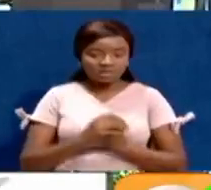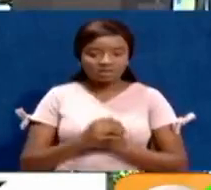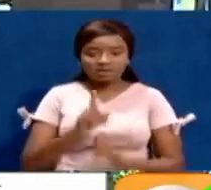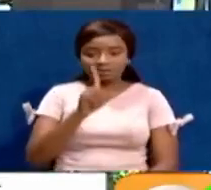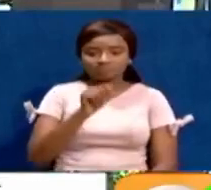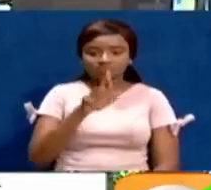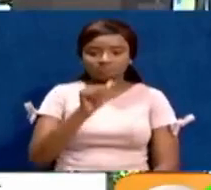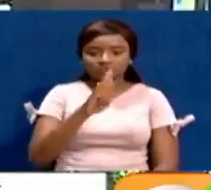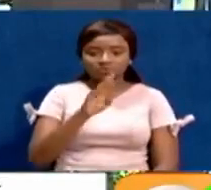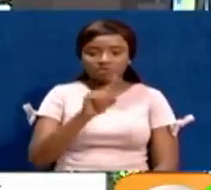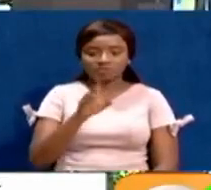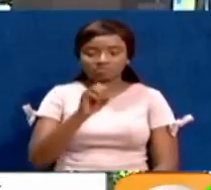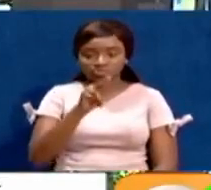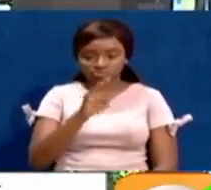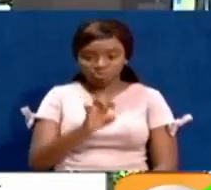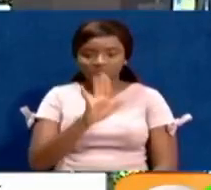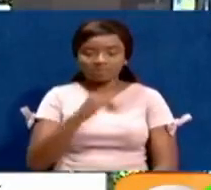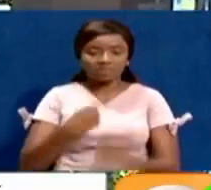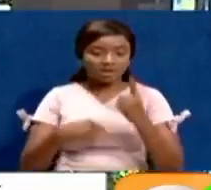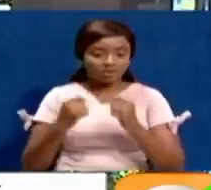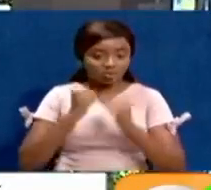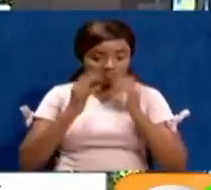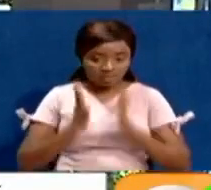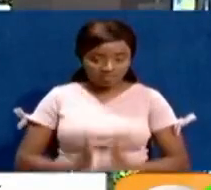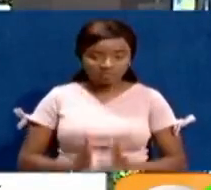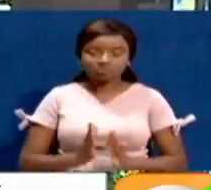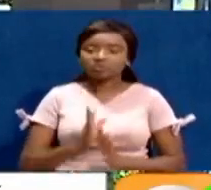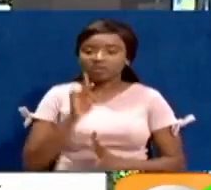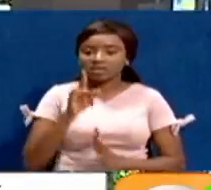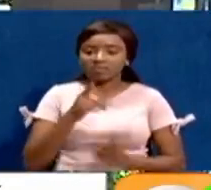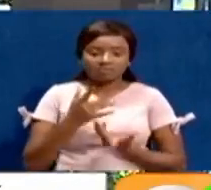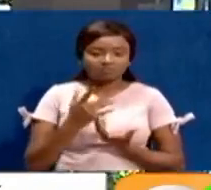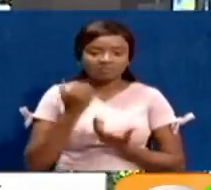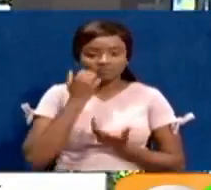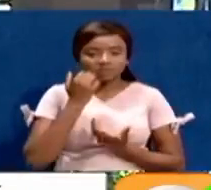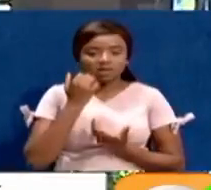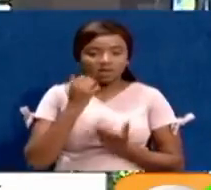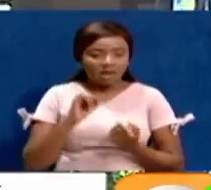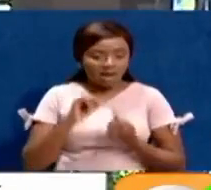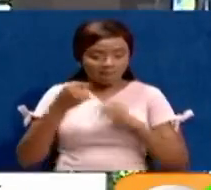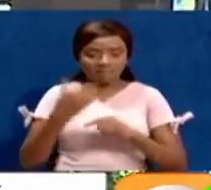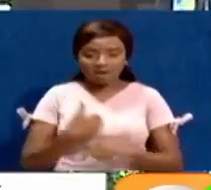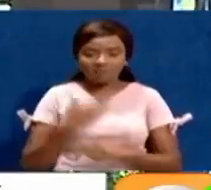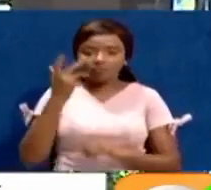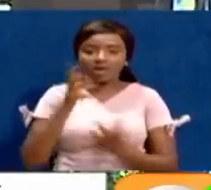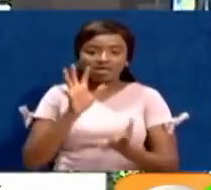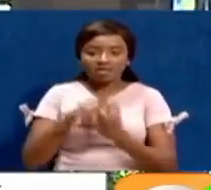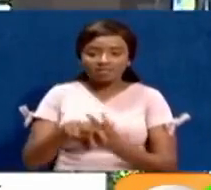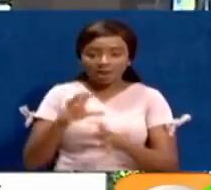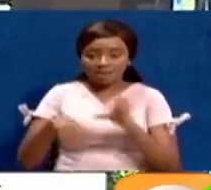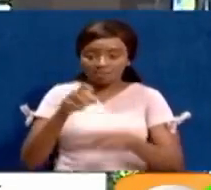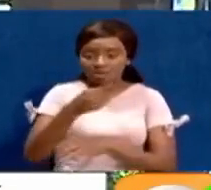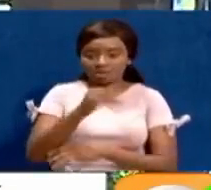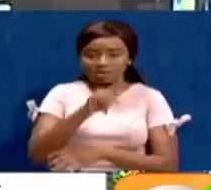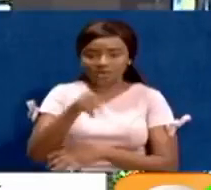Trabzon half marathon champion Edwin Mokua is recovering at the Nyahururu County and Referral Hospital after being attacked by hippos